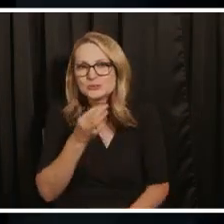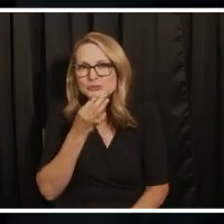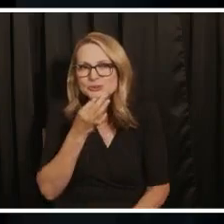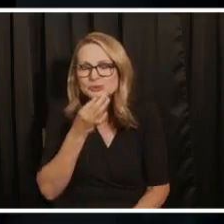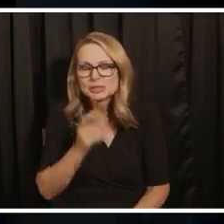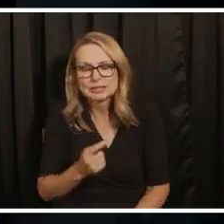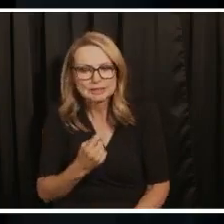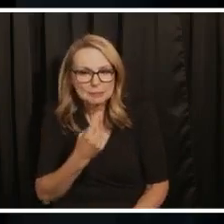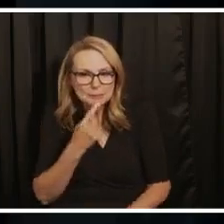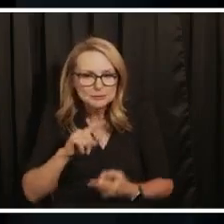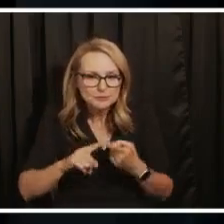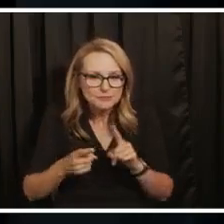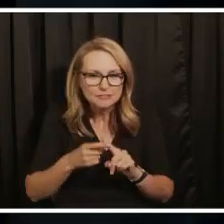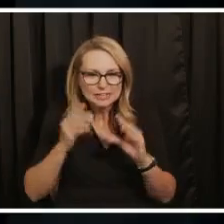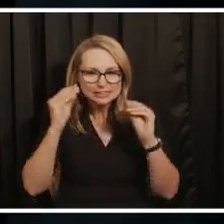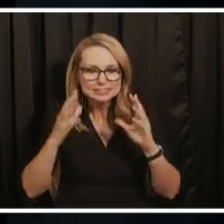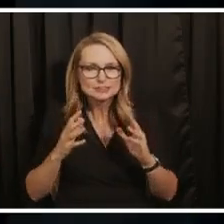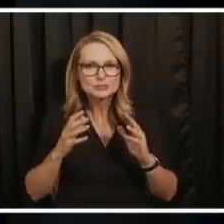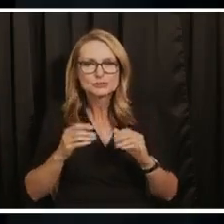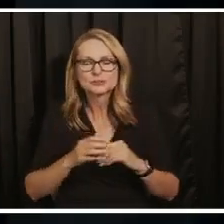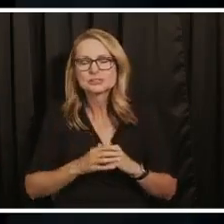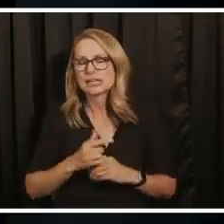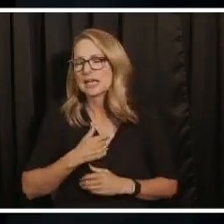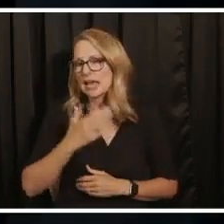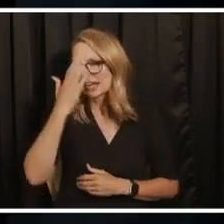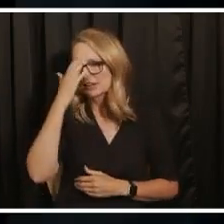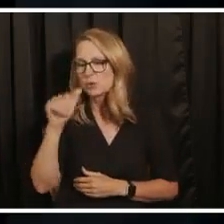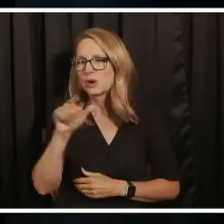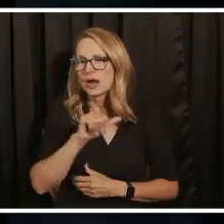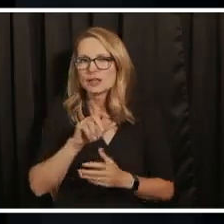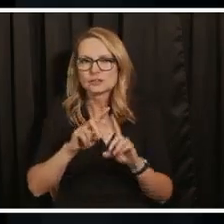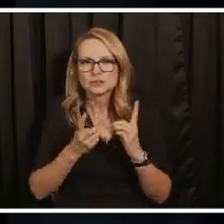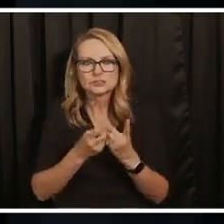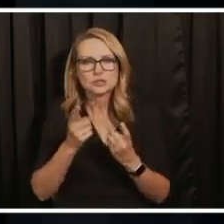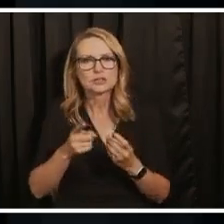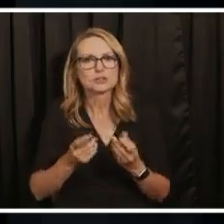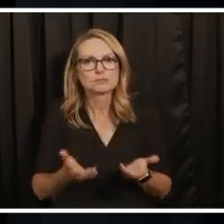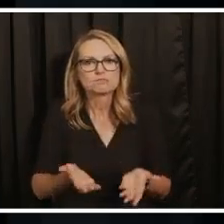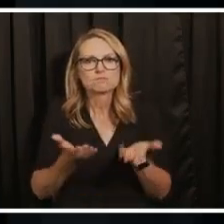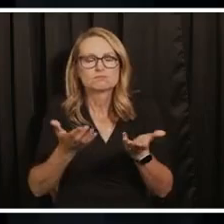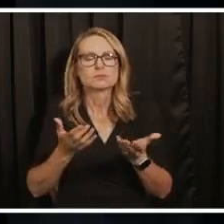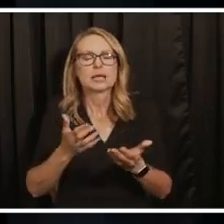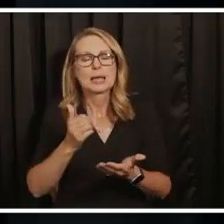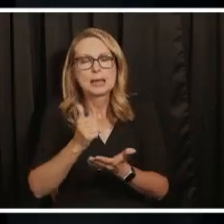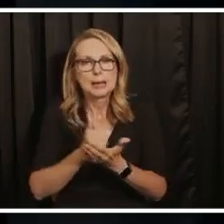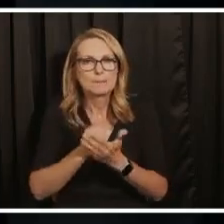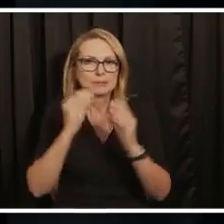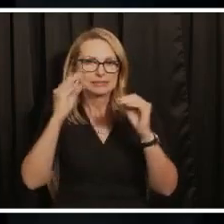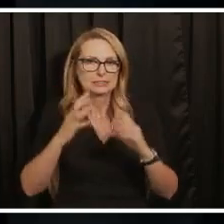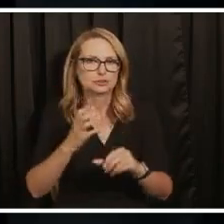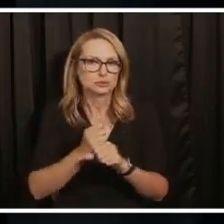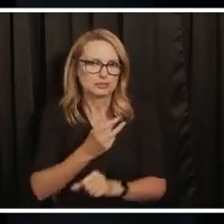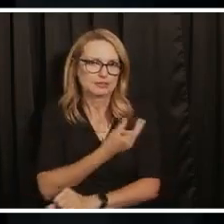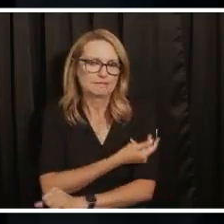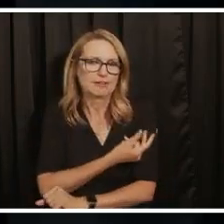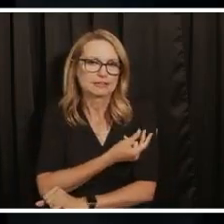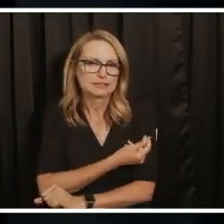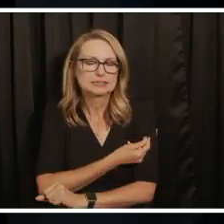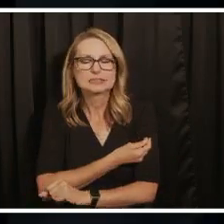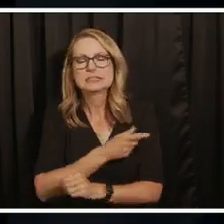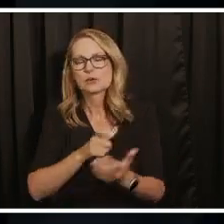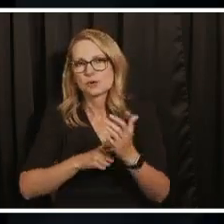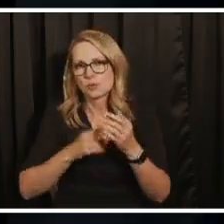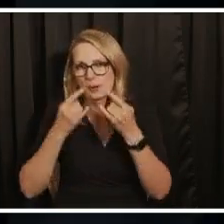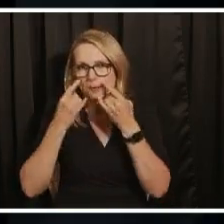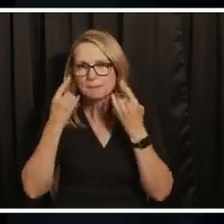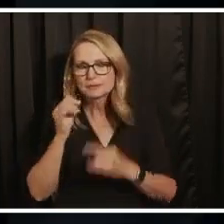and teachers. Districts are also taking steps to increase the vaccination rate among their teachers, encourage mask wearing of teachers. But